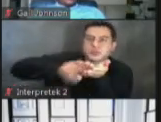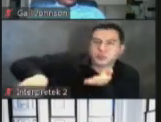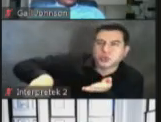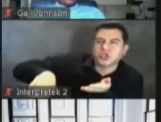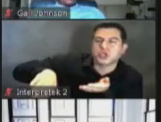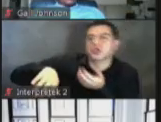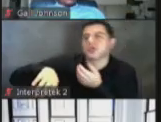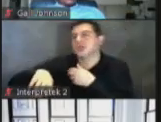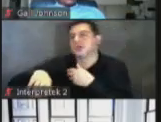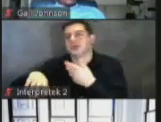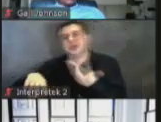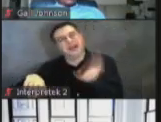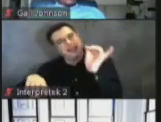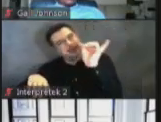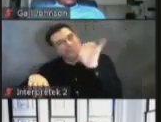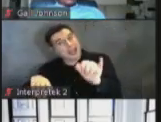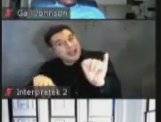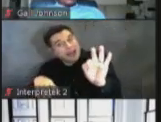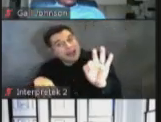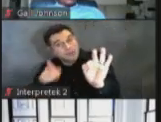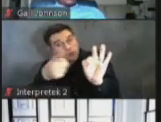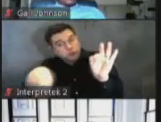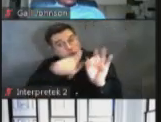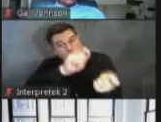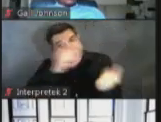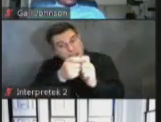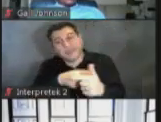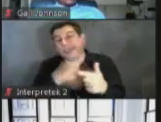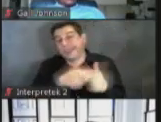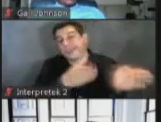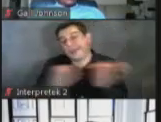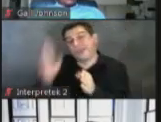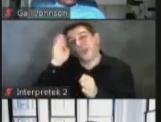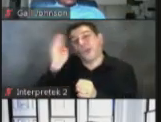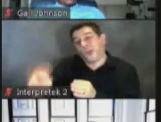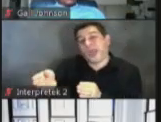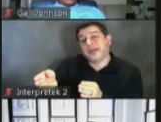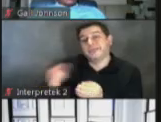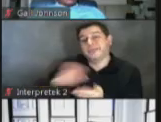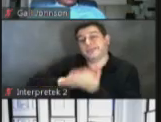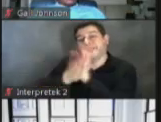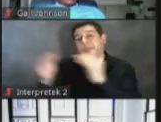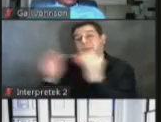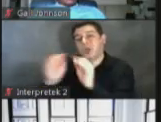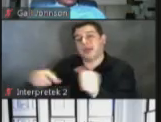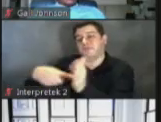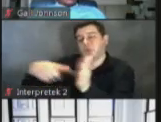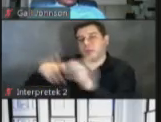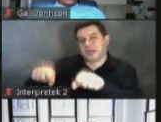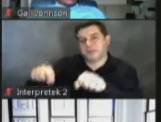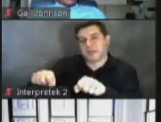things that make housing more affordable. Upzoning is not solely a developmental tool. It's